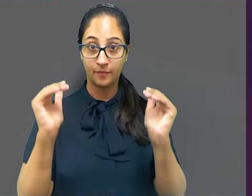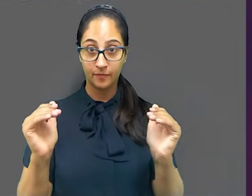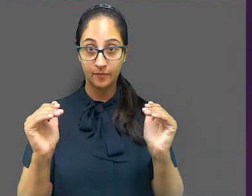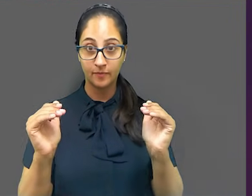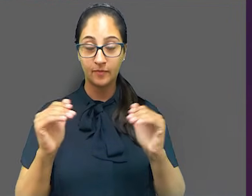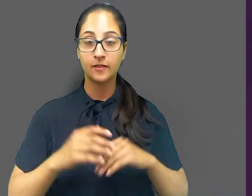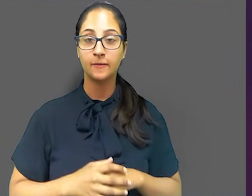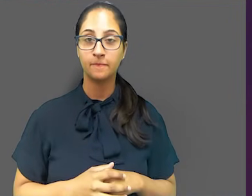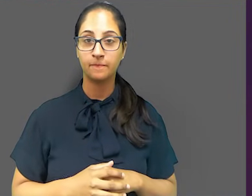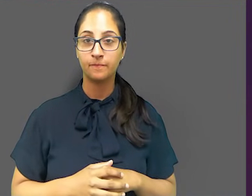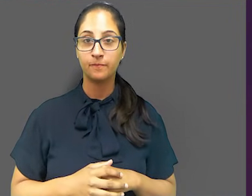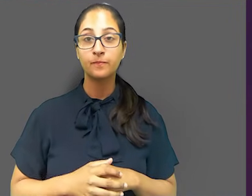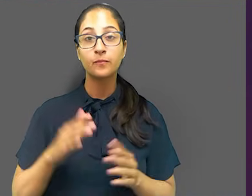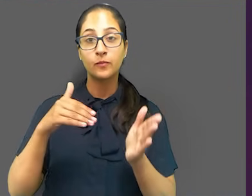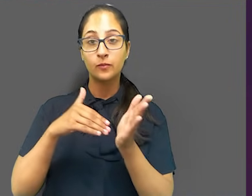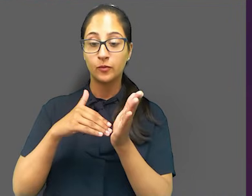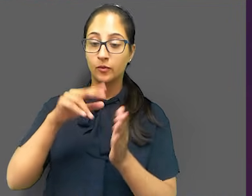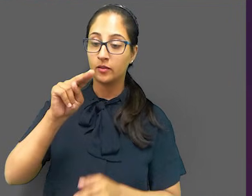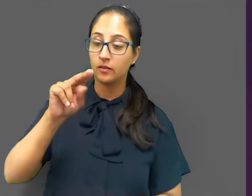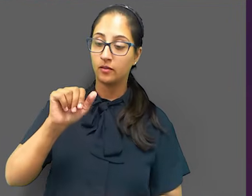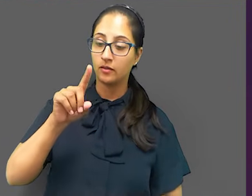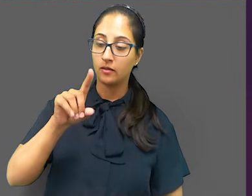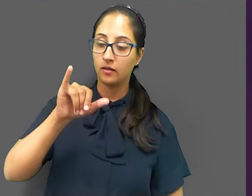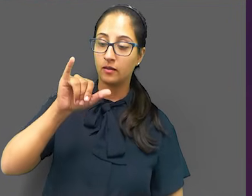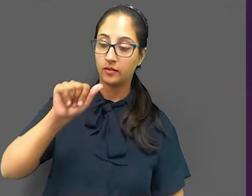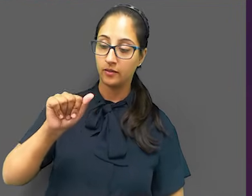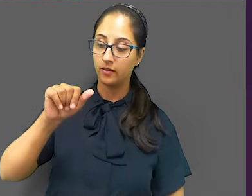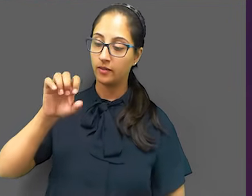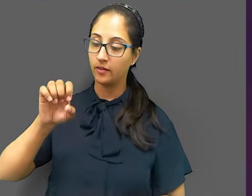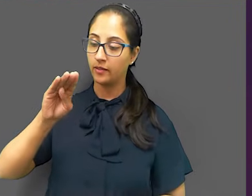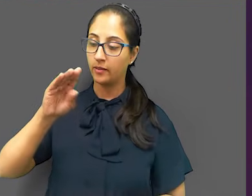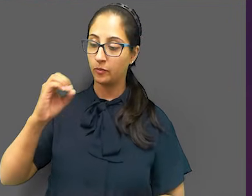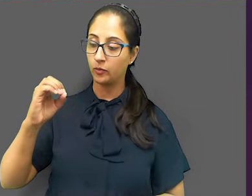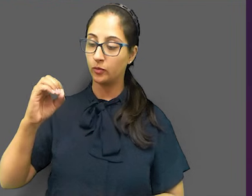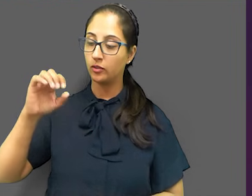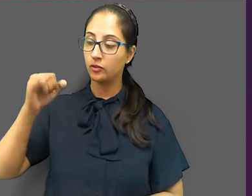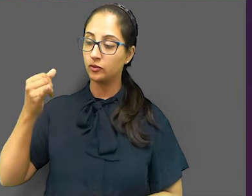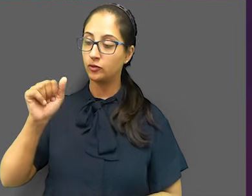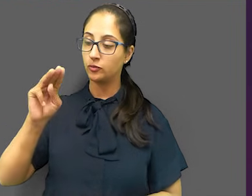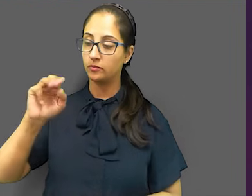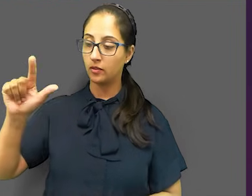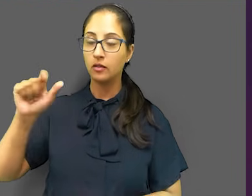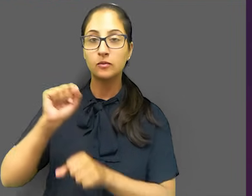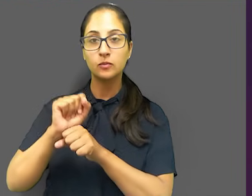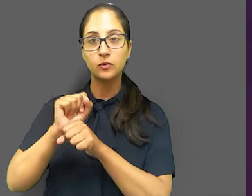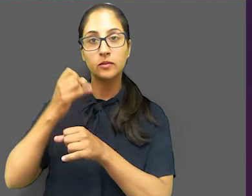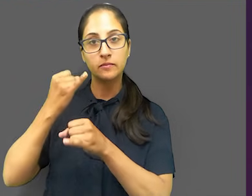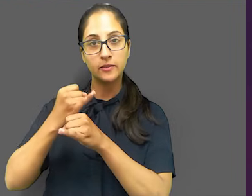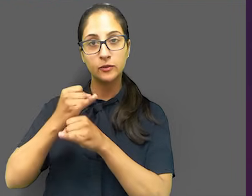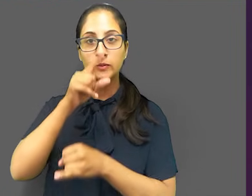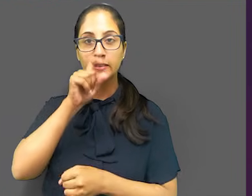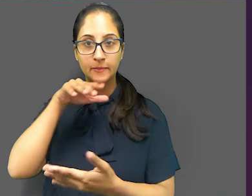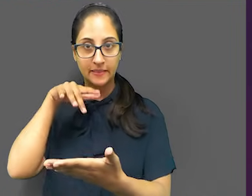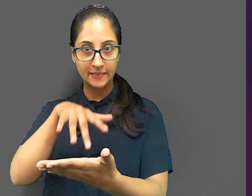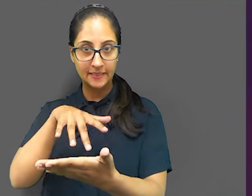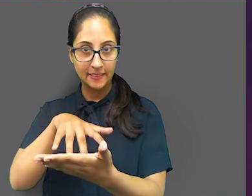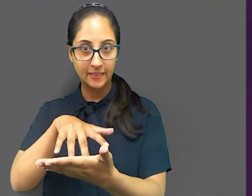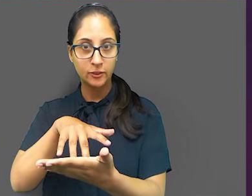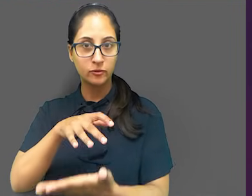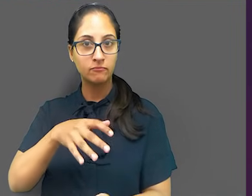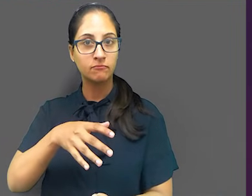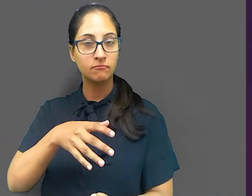of having a conversation with Dr. Nadia Ibu Jamal, a historian with the Institute of Ismaili Studies, and a very dear professor of